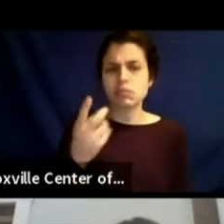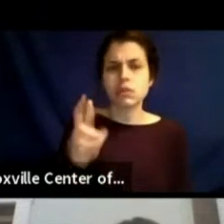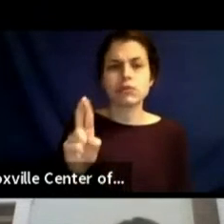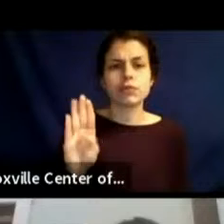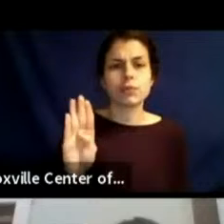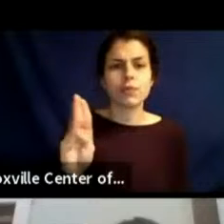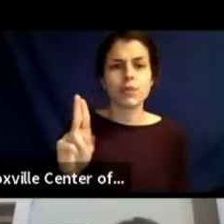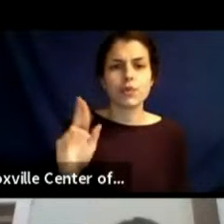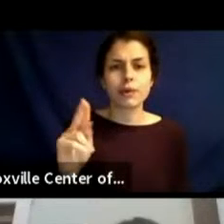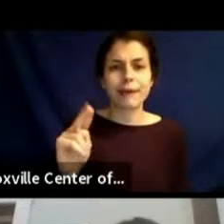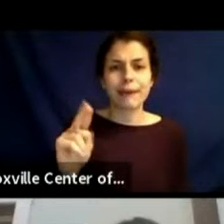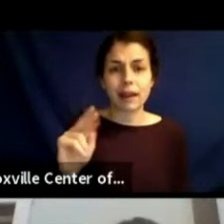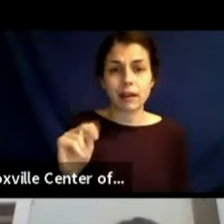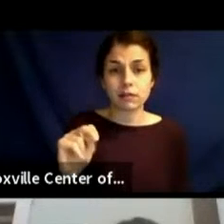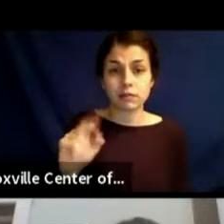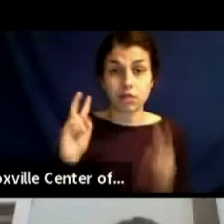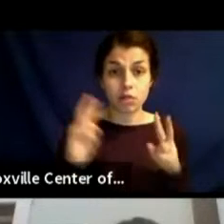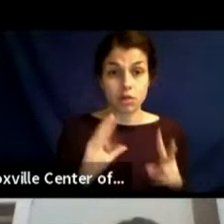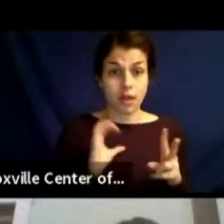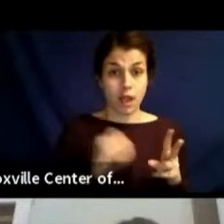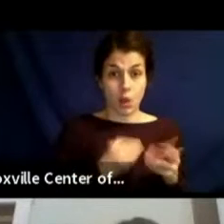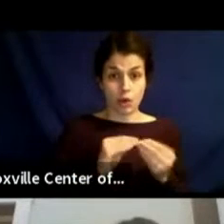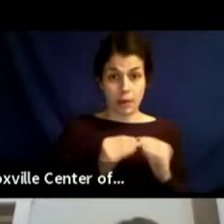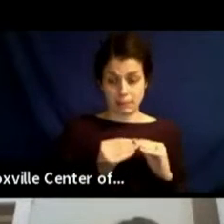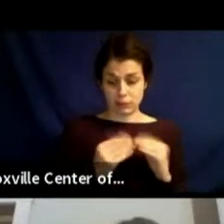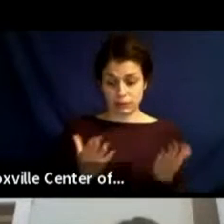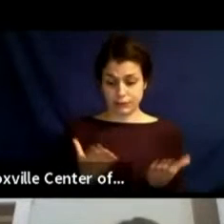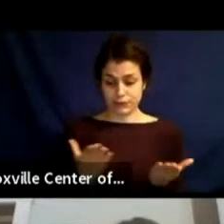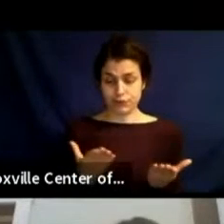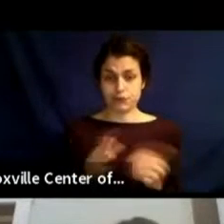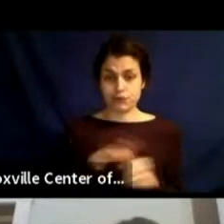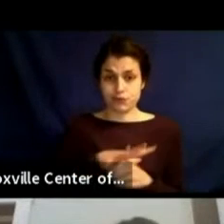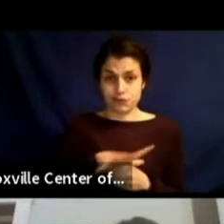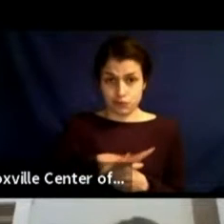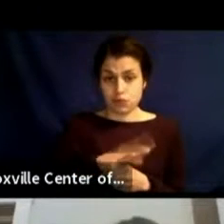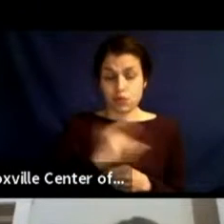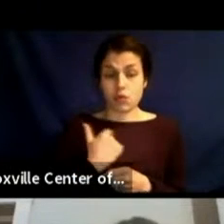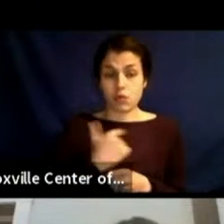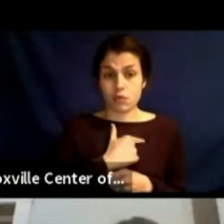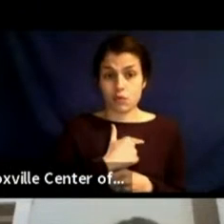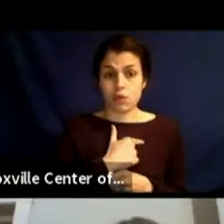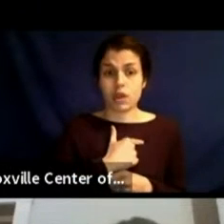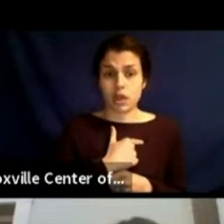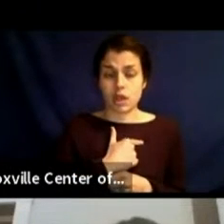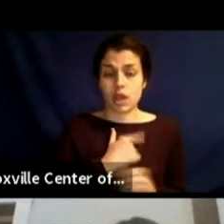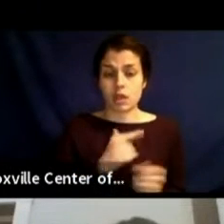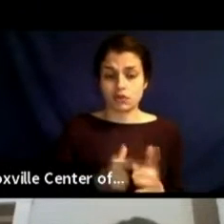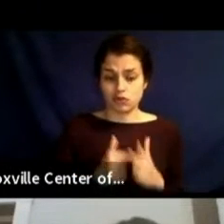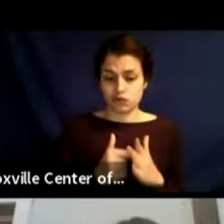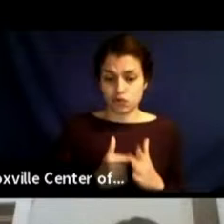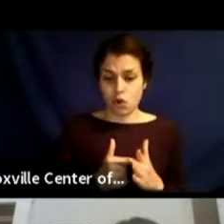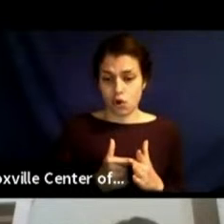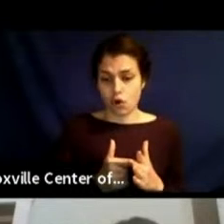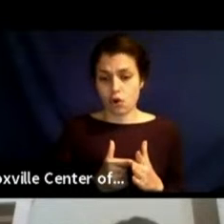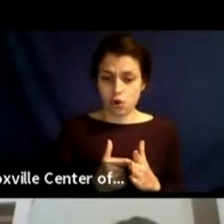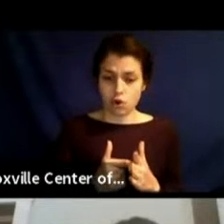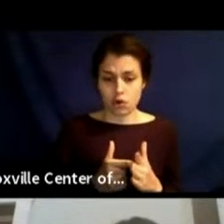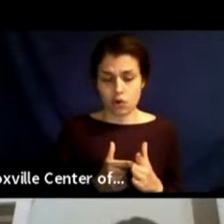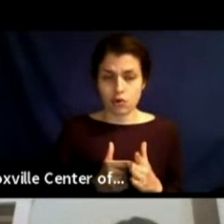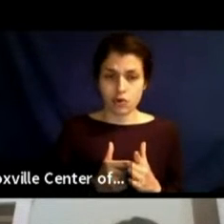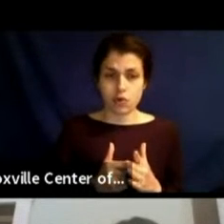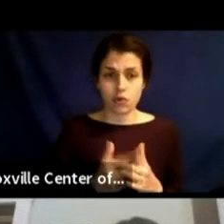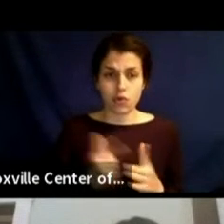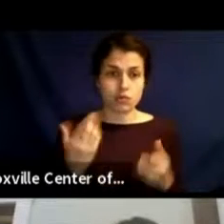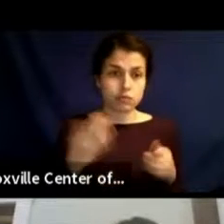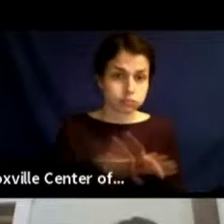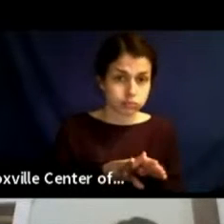that if you look at our numbers and we were starting with this, and it wasn't that we were 8 or 9 months in and we hadn't already had